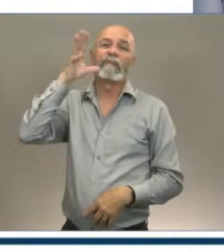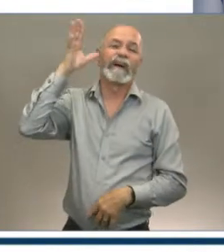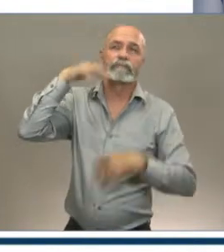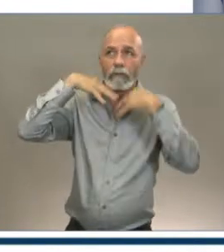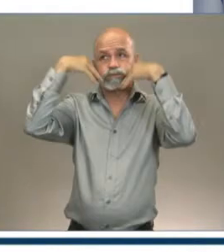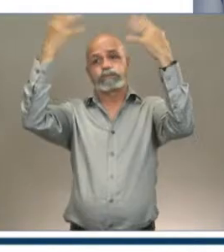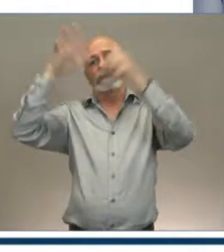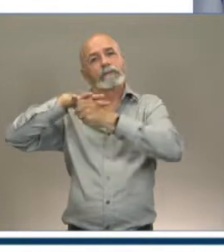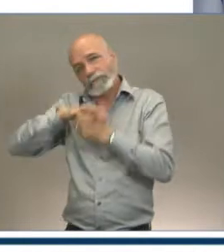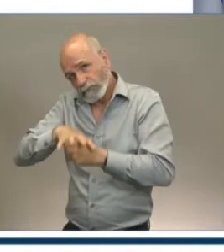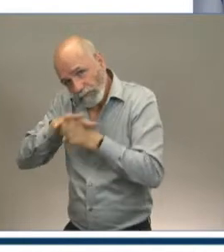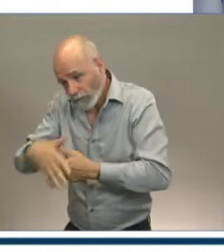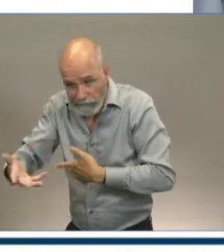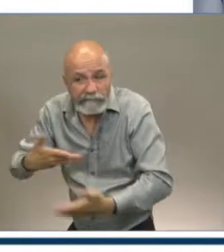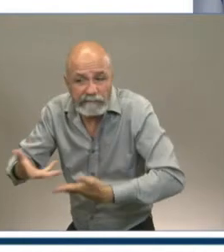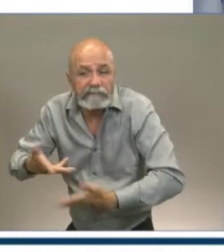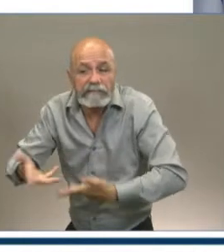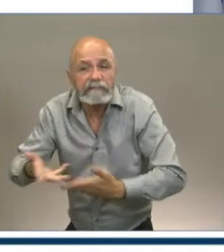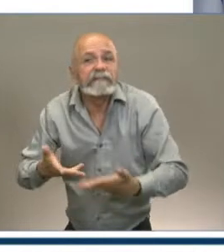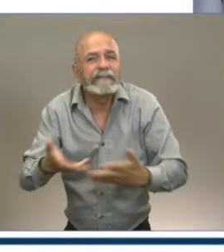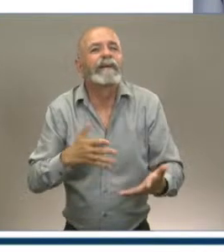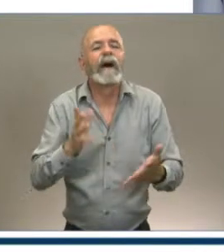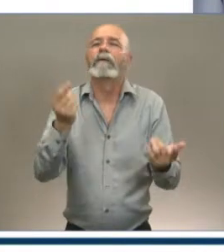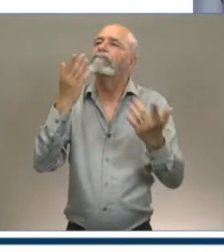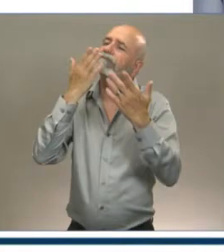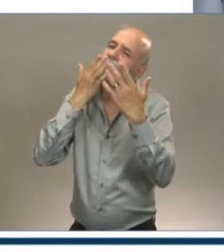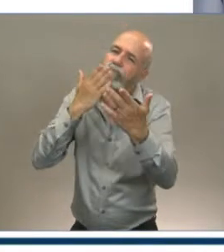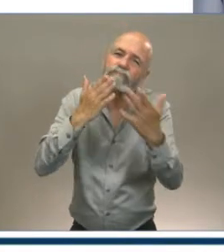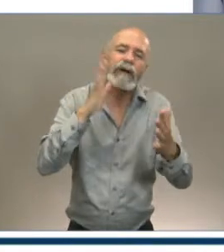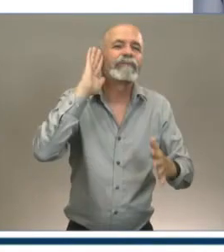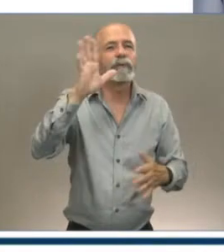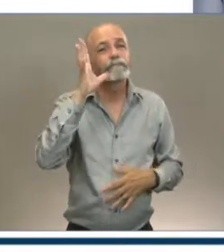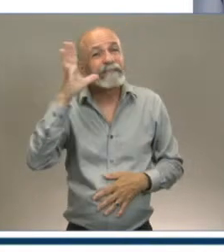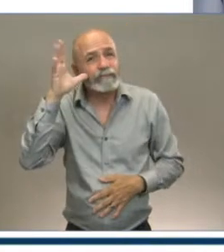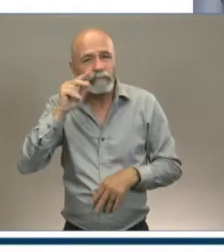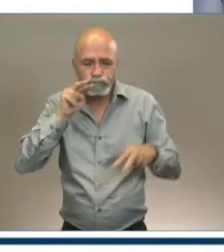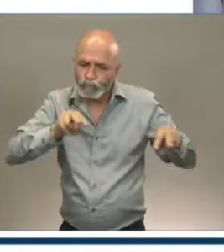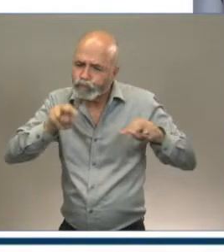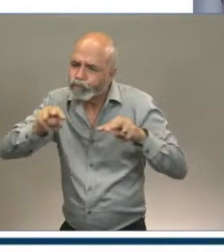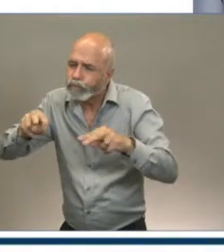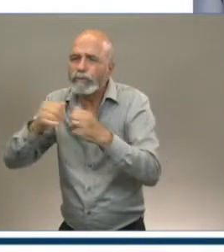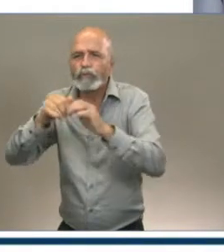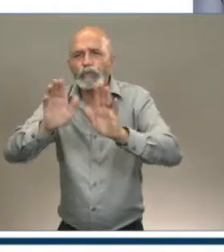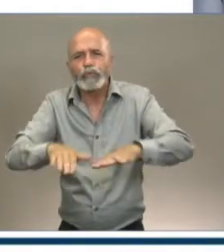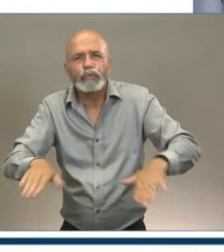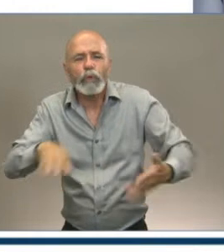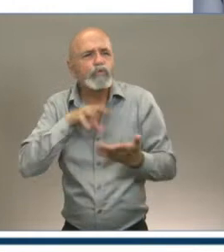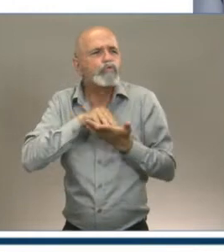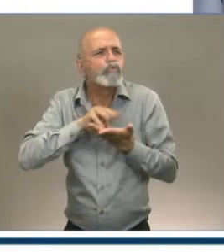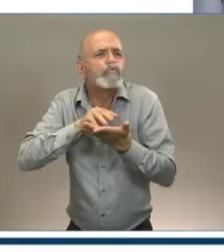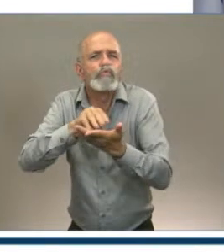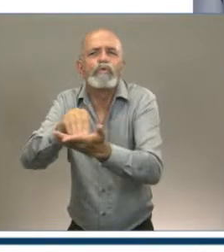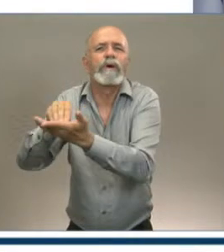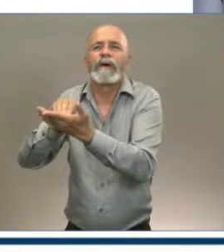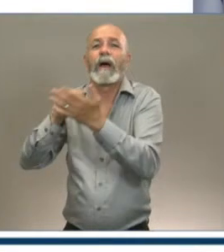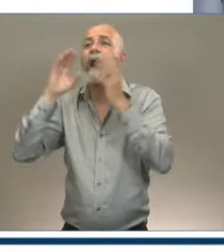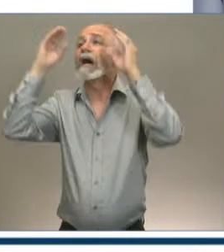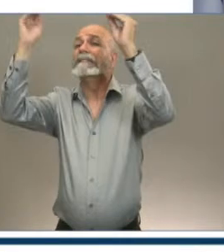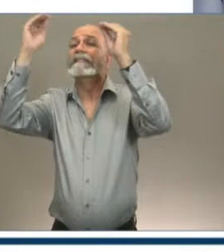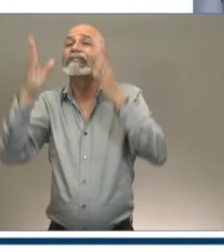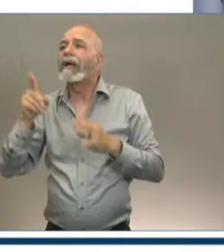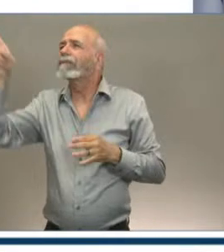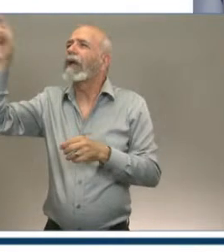I want to thank them for staying at home and keeping their children at home and learning from home. And to our teachers, thank you for your hard work